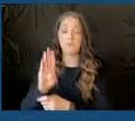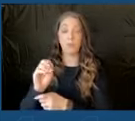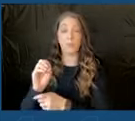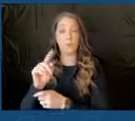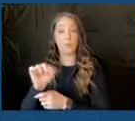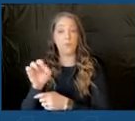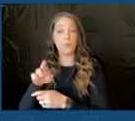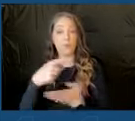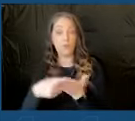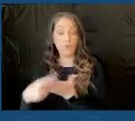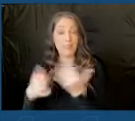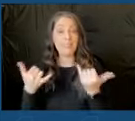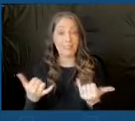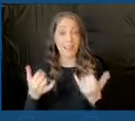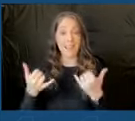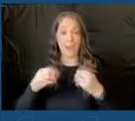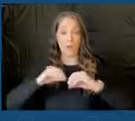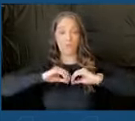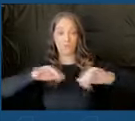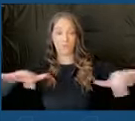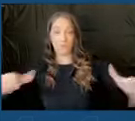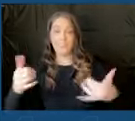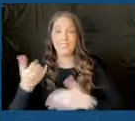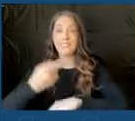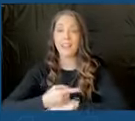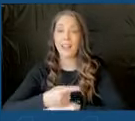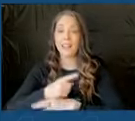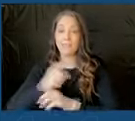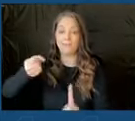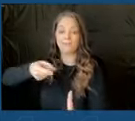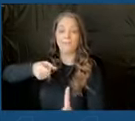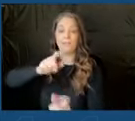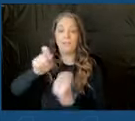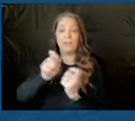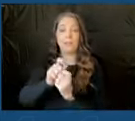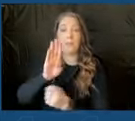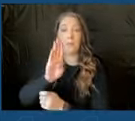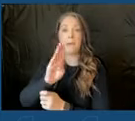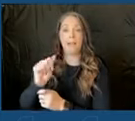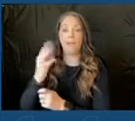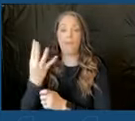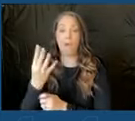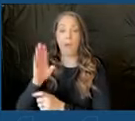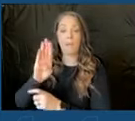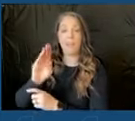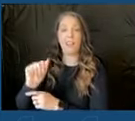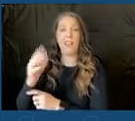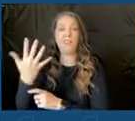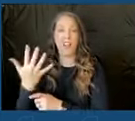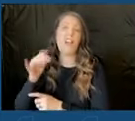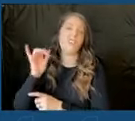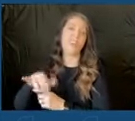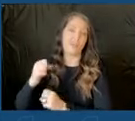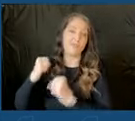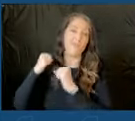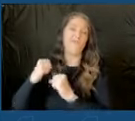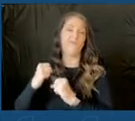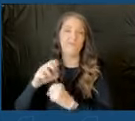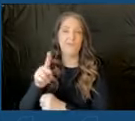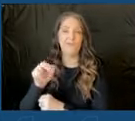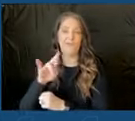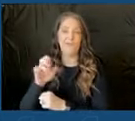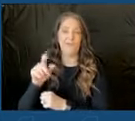widely available today are to target the Omicron variants BA4 and BA5, which has been the predominant variants for a number of